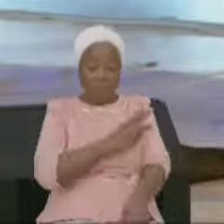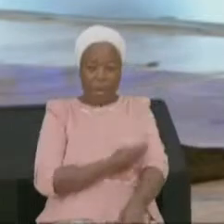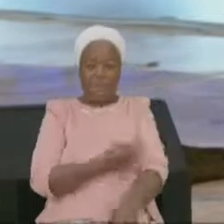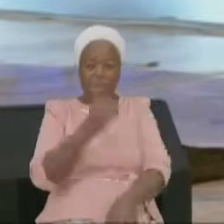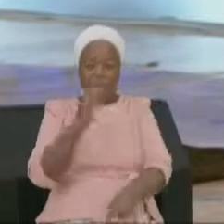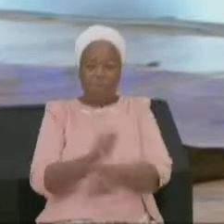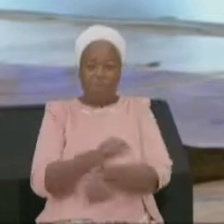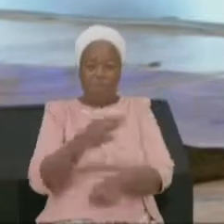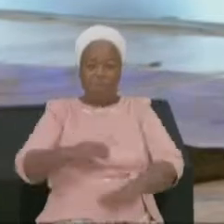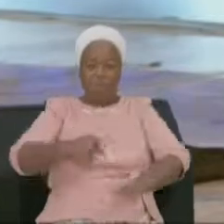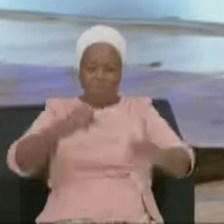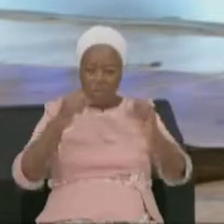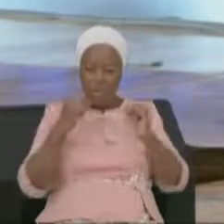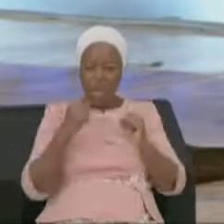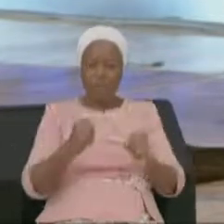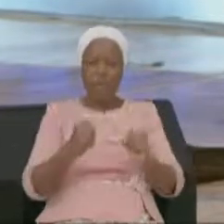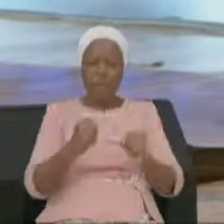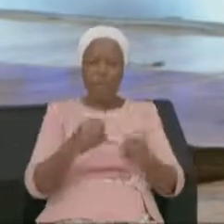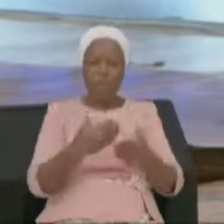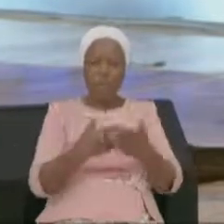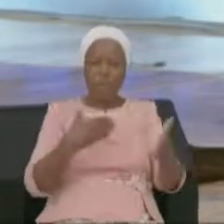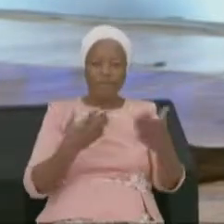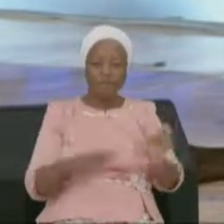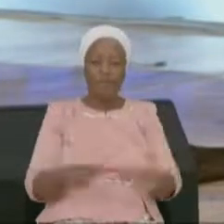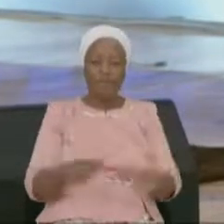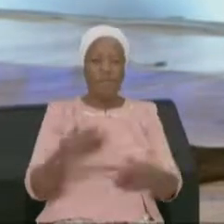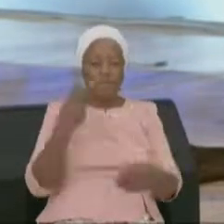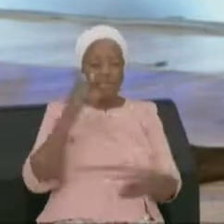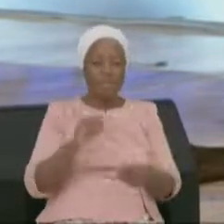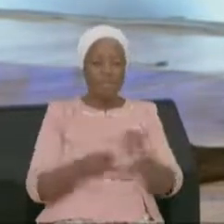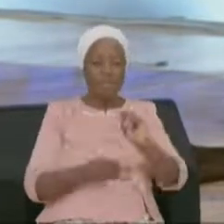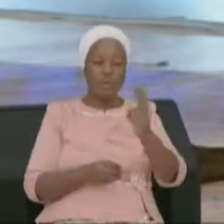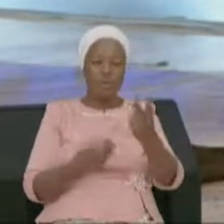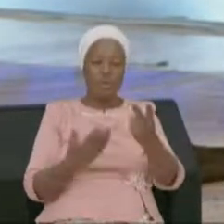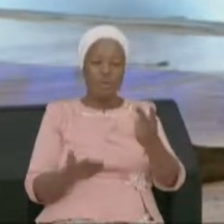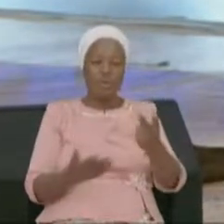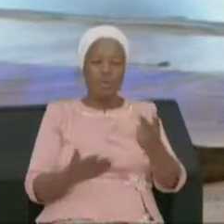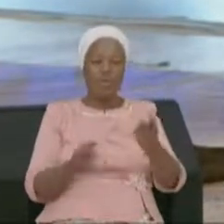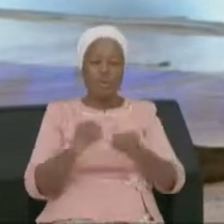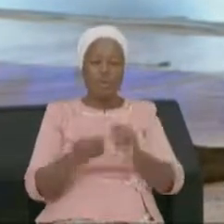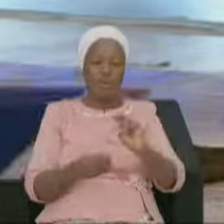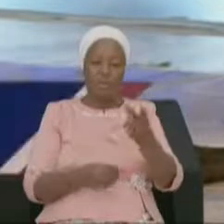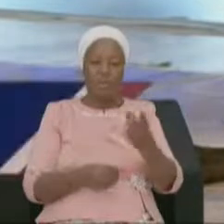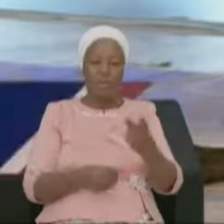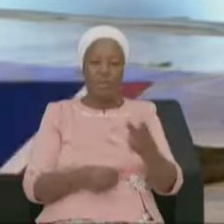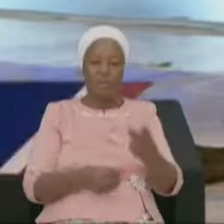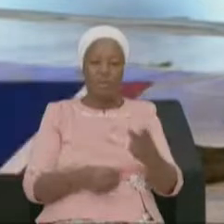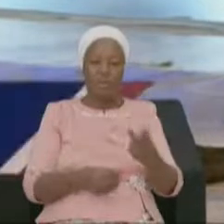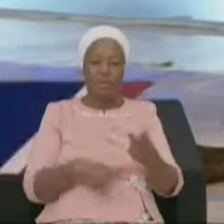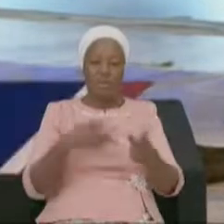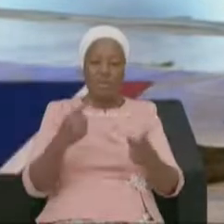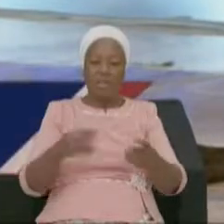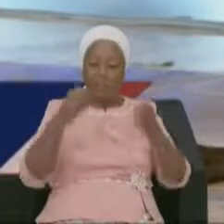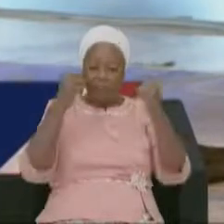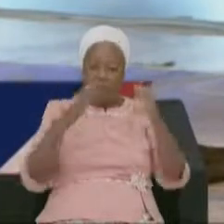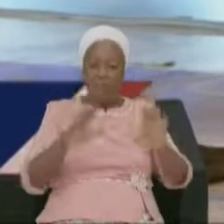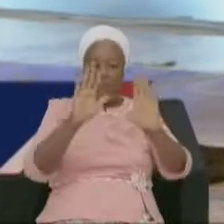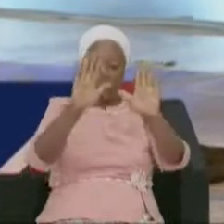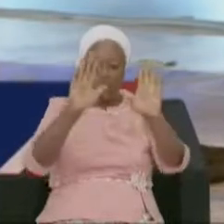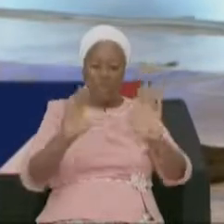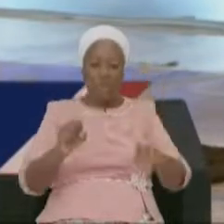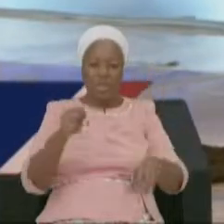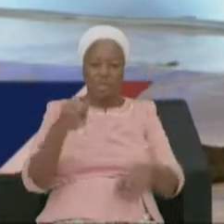of power before death. Look at number two here. Number two, the many wonders